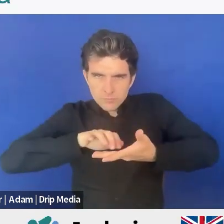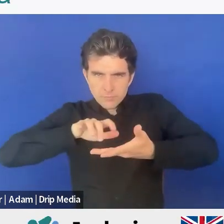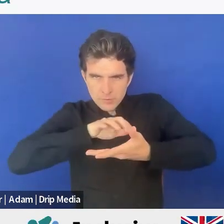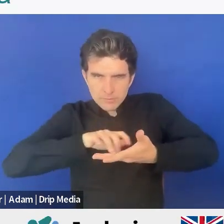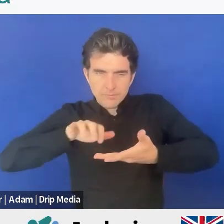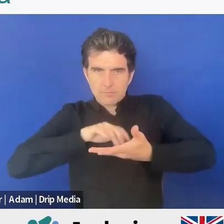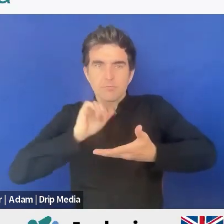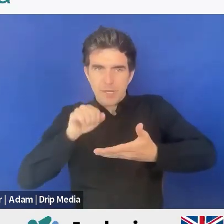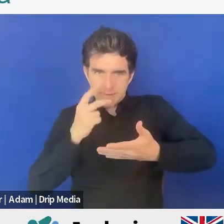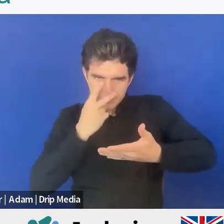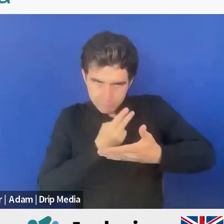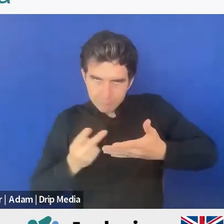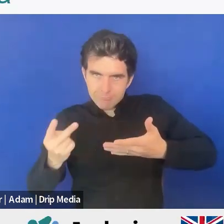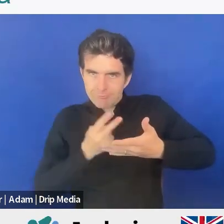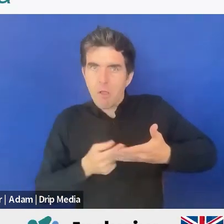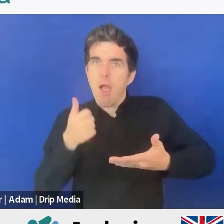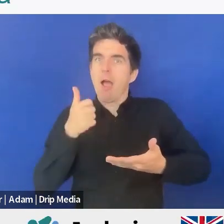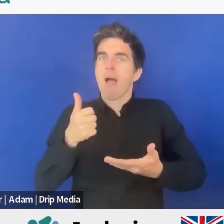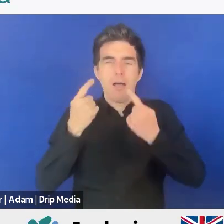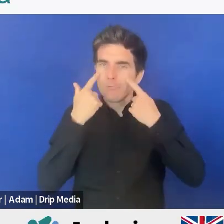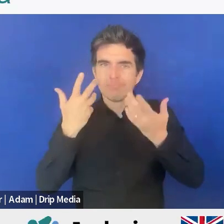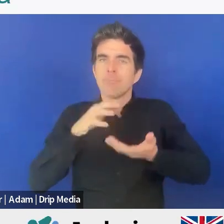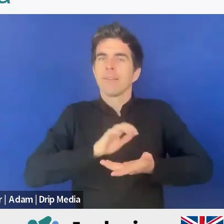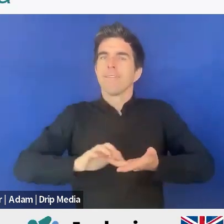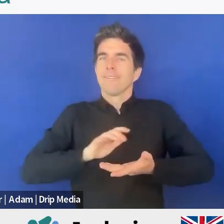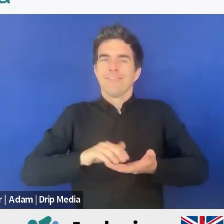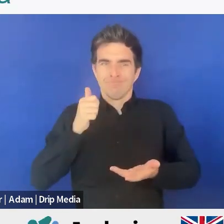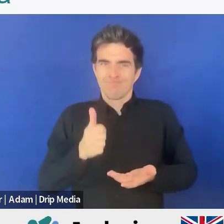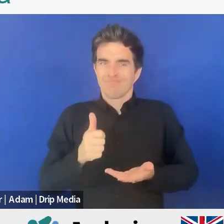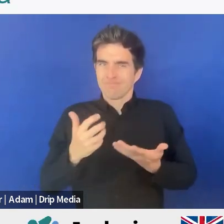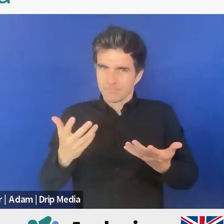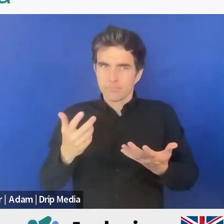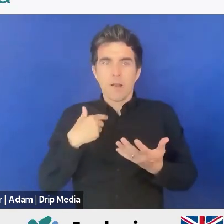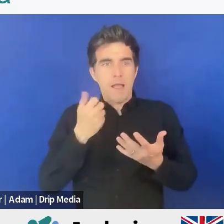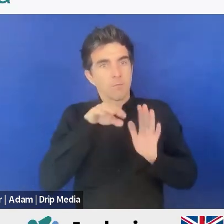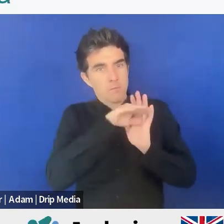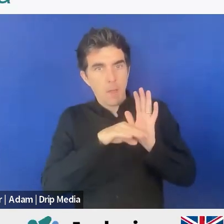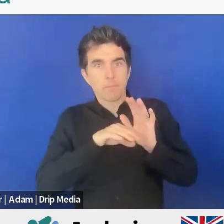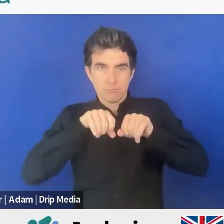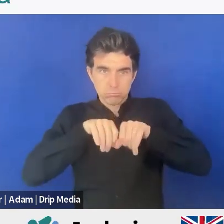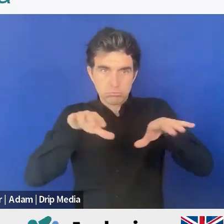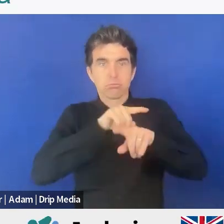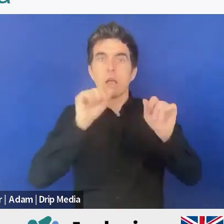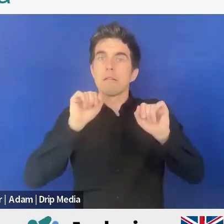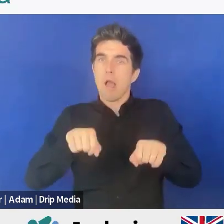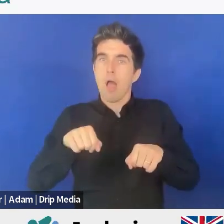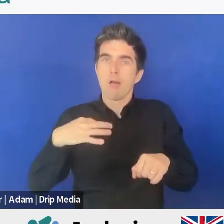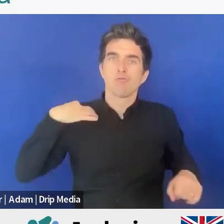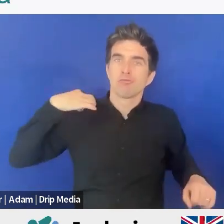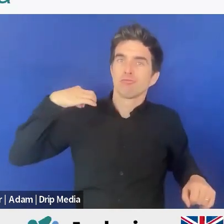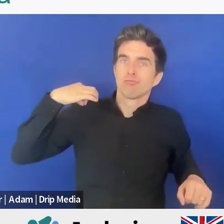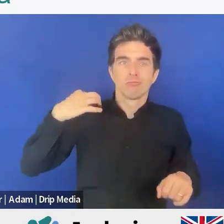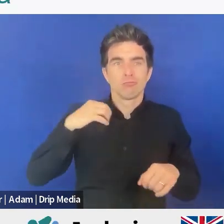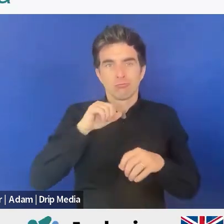volunteers who were trained in Braille and in sign language, and there are a whole host of other